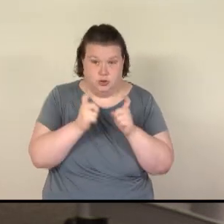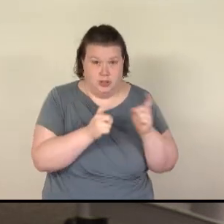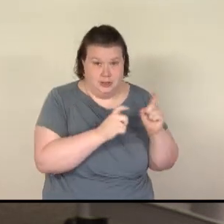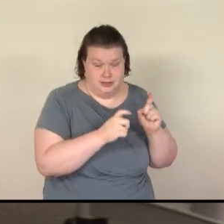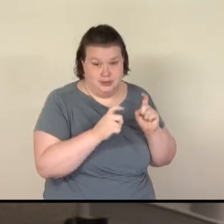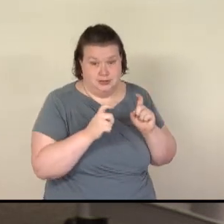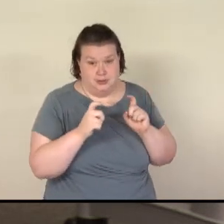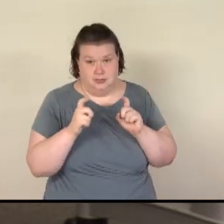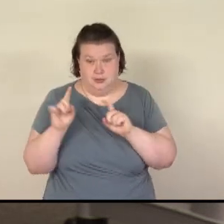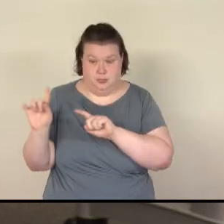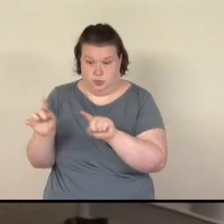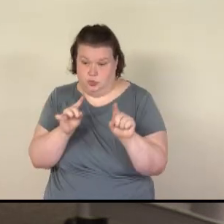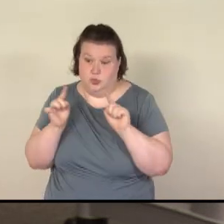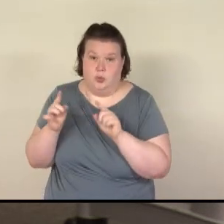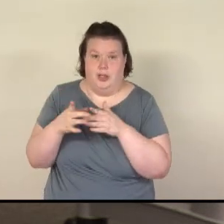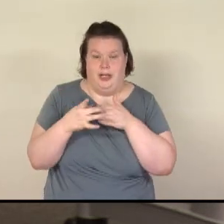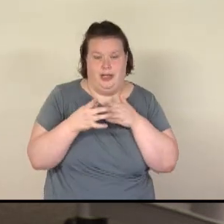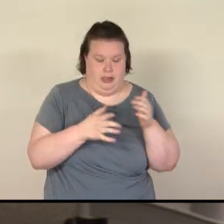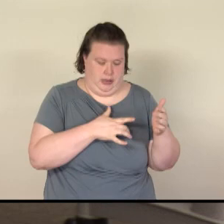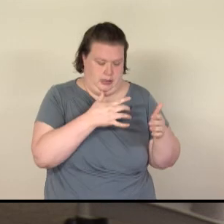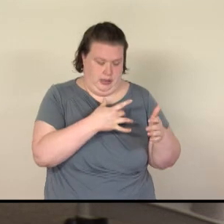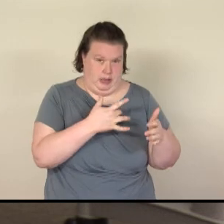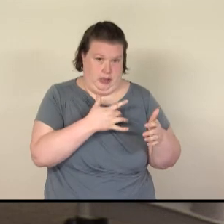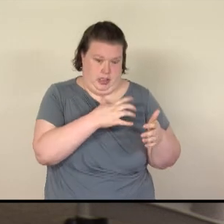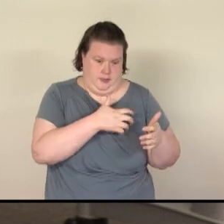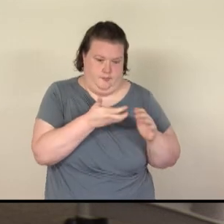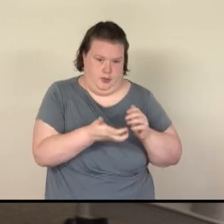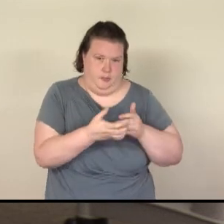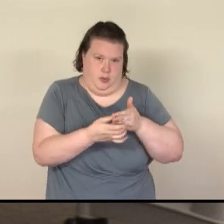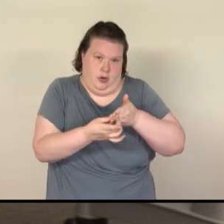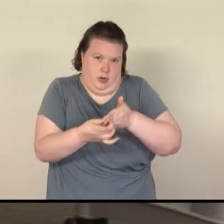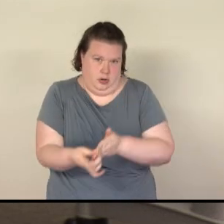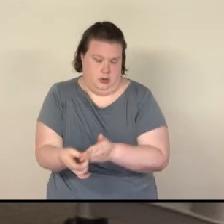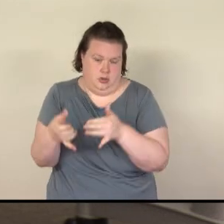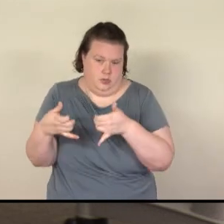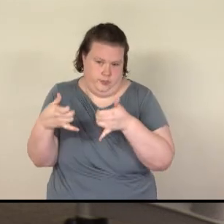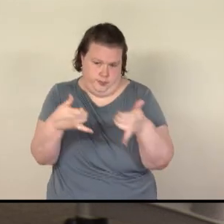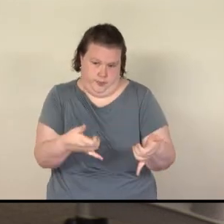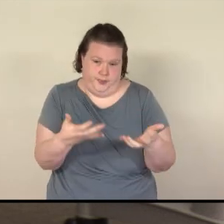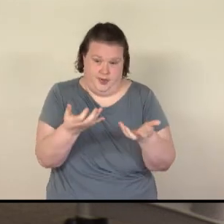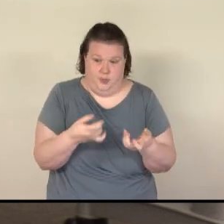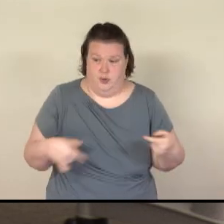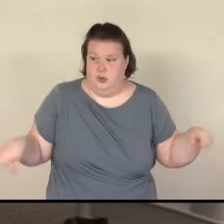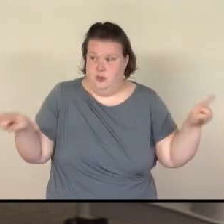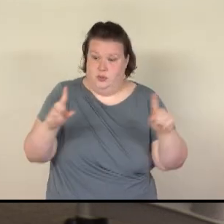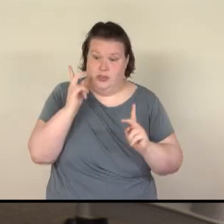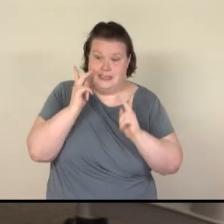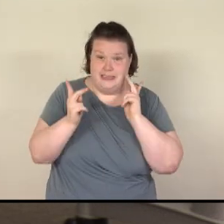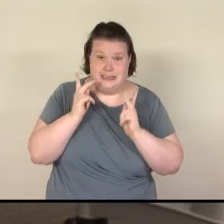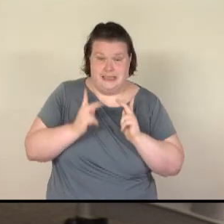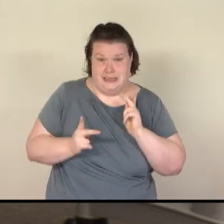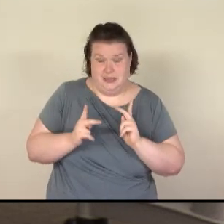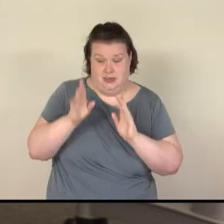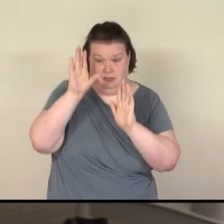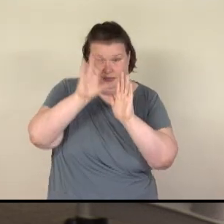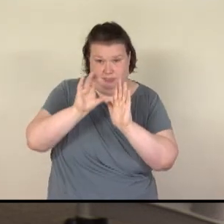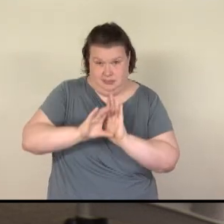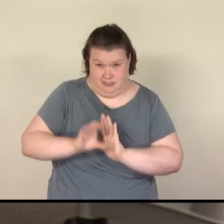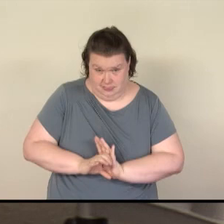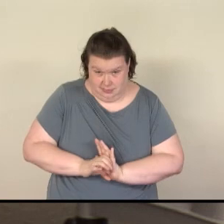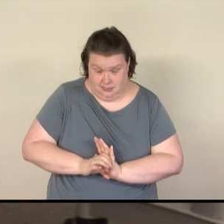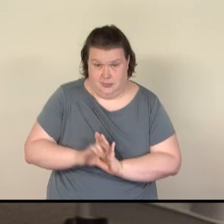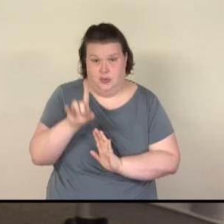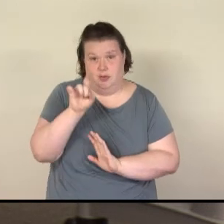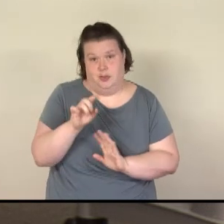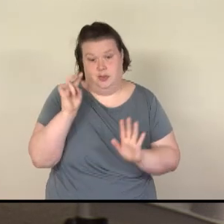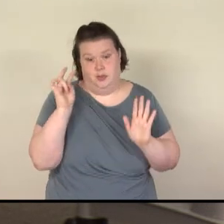for our Lead from the Heart Awards. Those have been really special. I want to remind everyone to see those photos from those different presentations. Be sure to